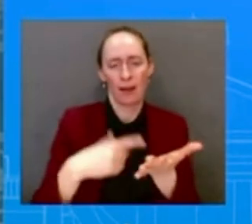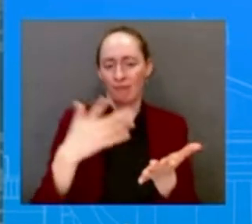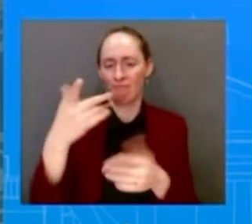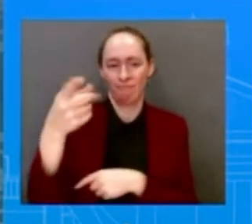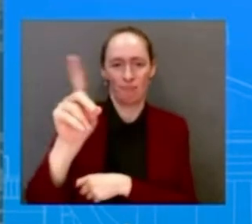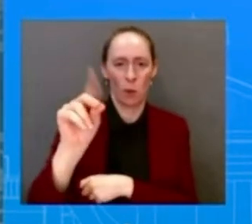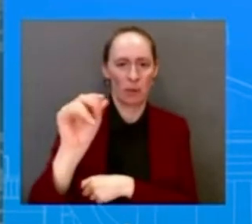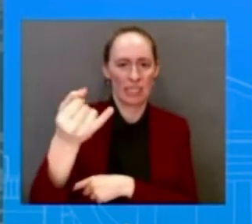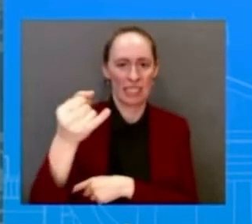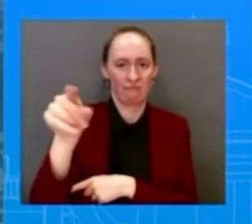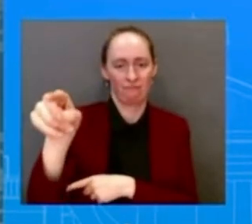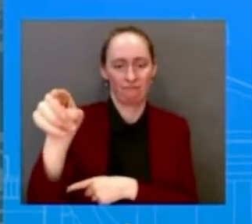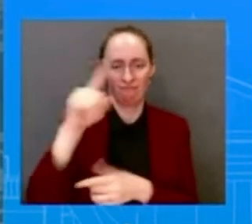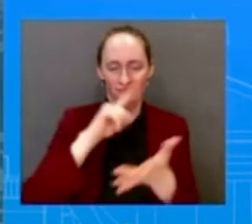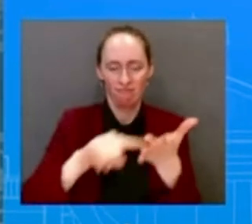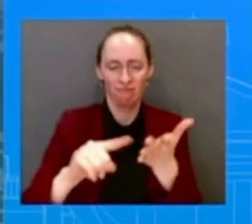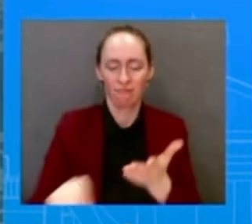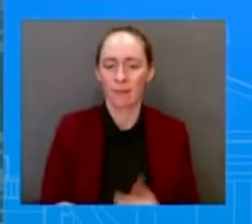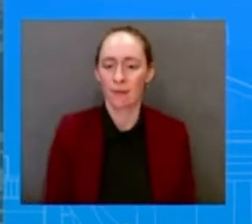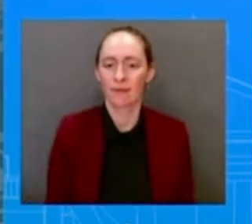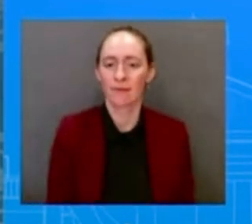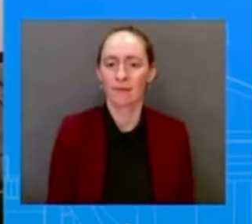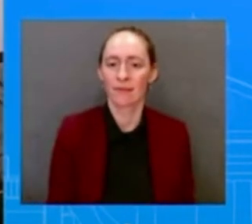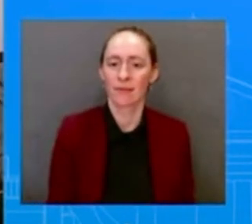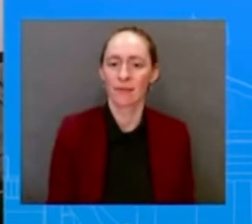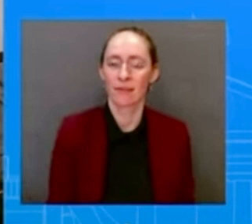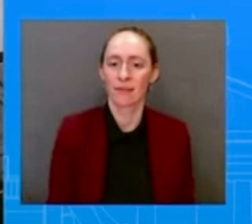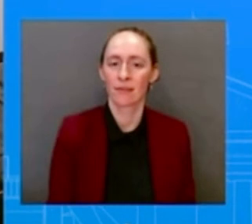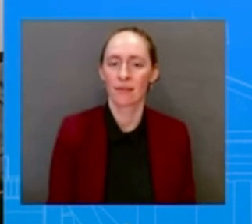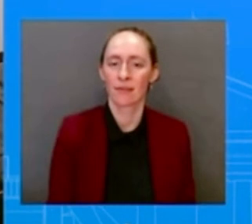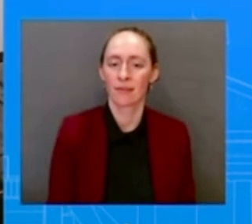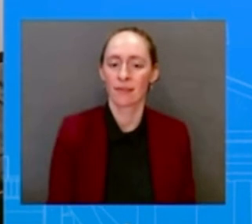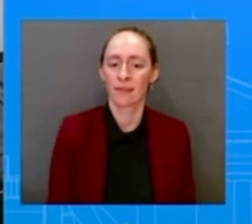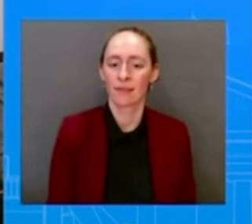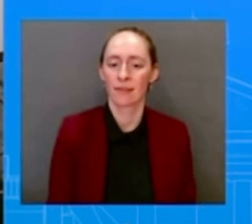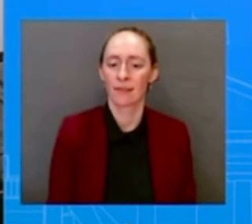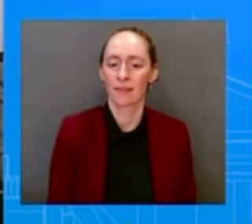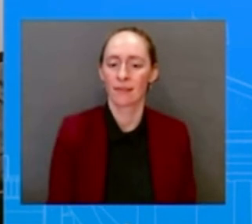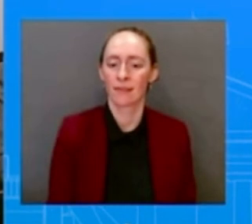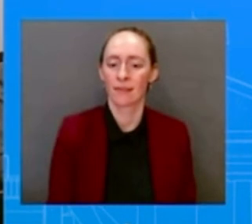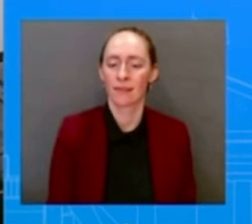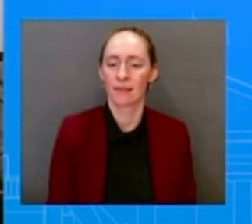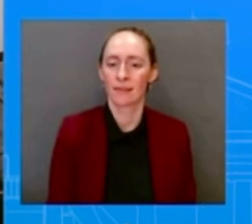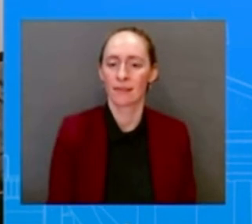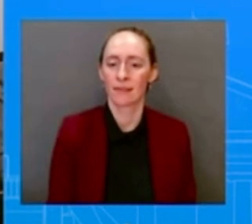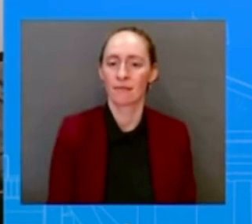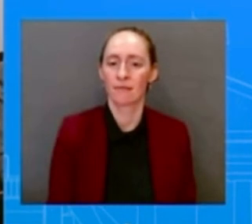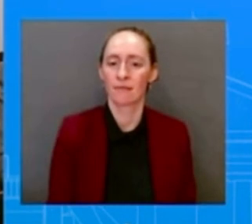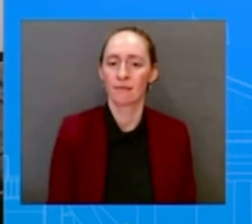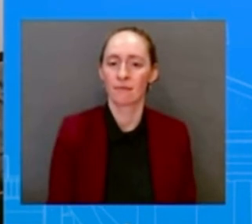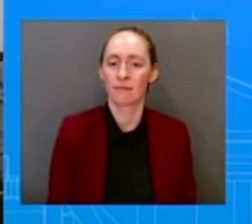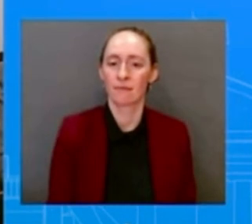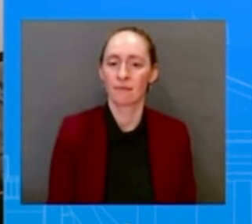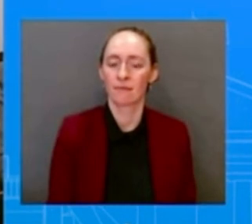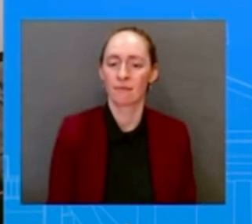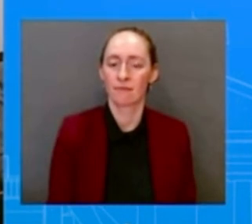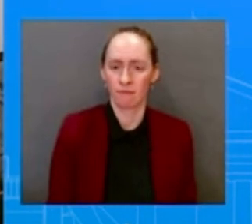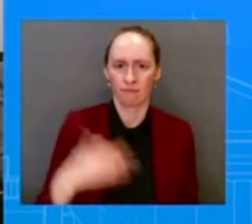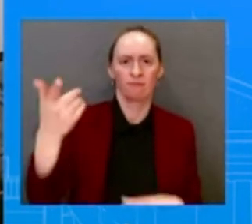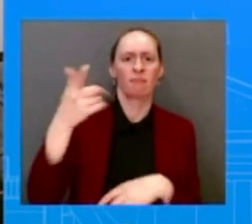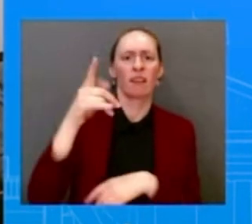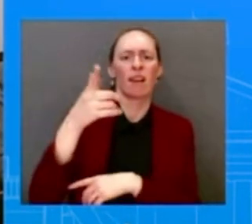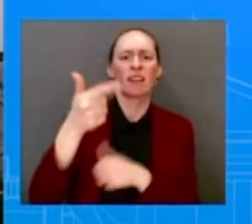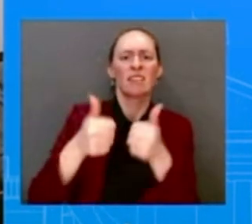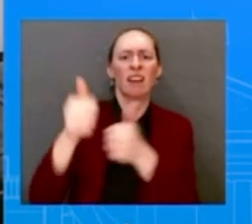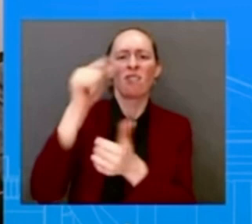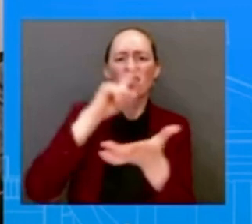leave right now. Karine, thank you. New Inspector General report accuses the architect of the Capitol, Brett Blanton,